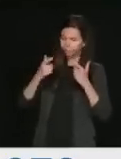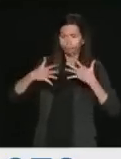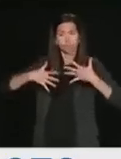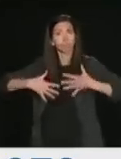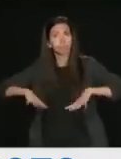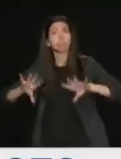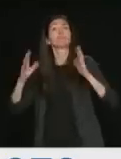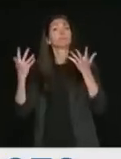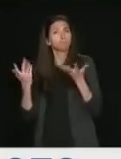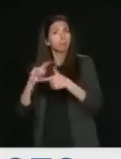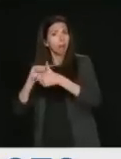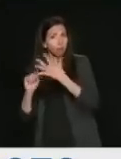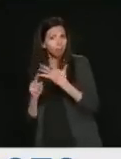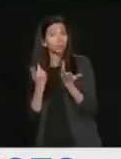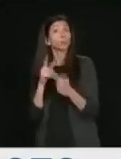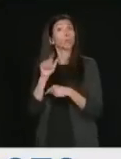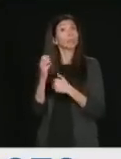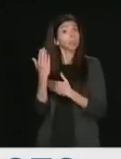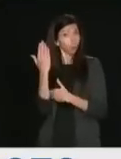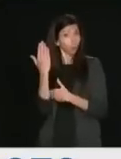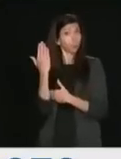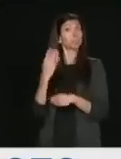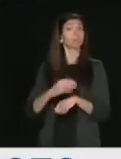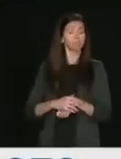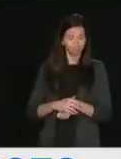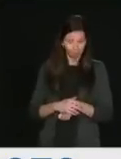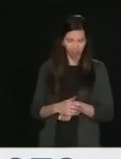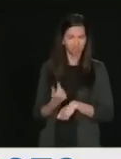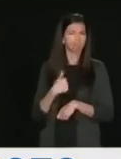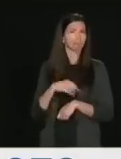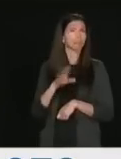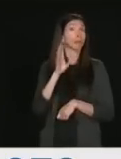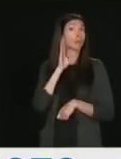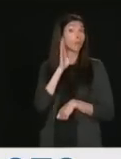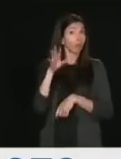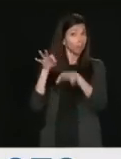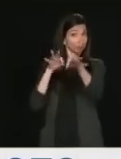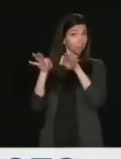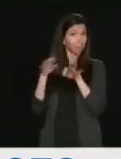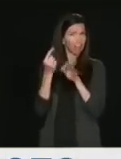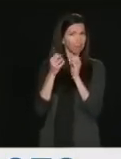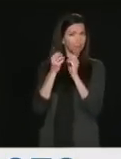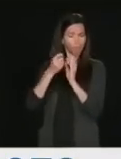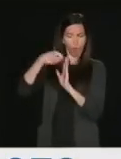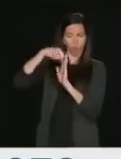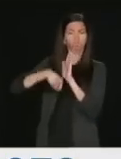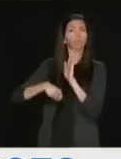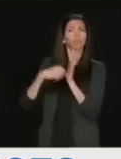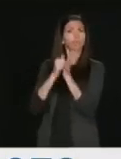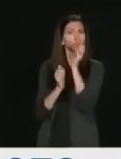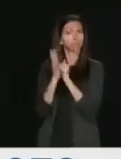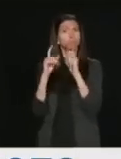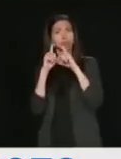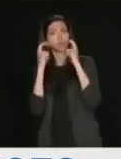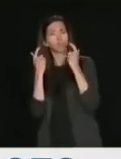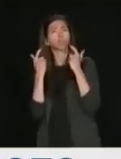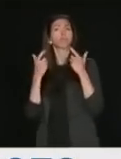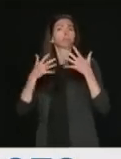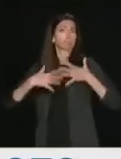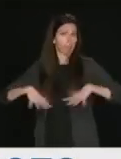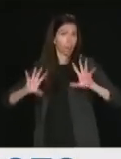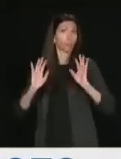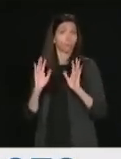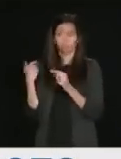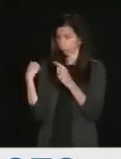to announce on protection equipment. Over the last few years, weeks